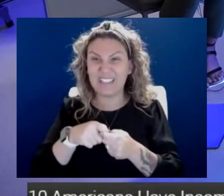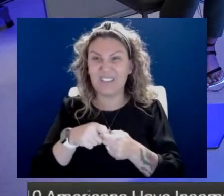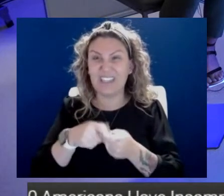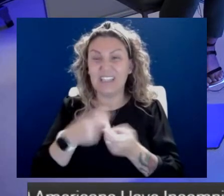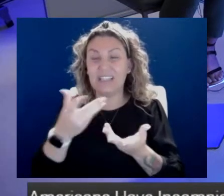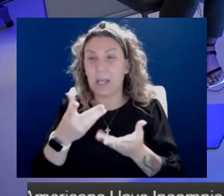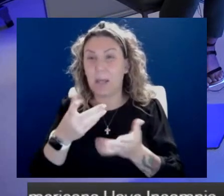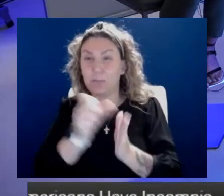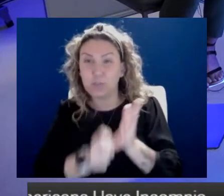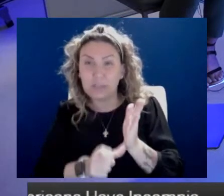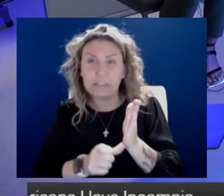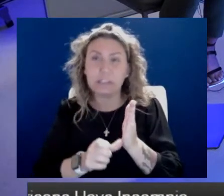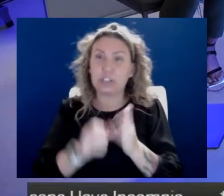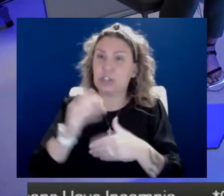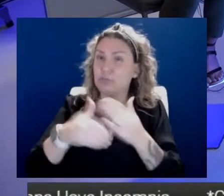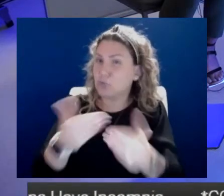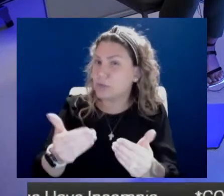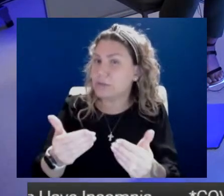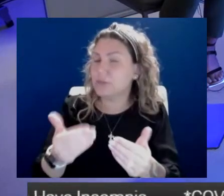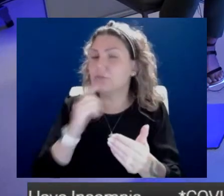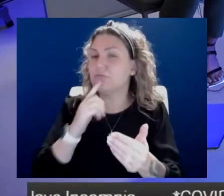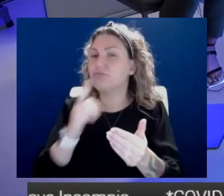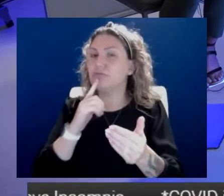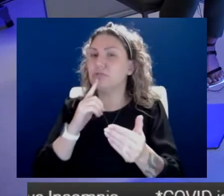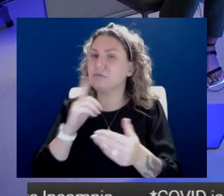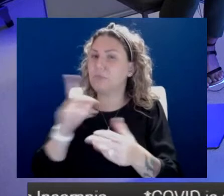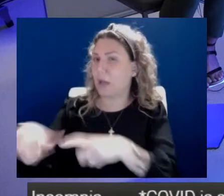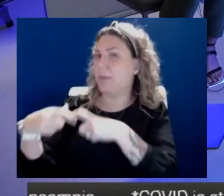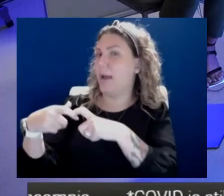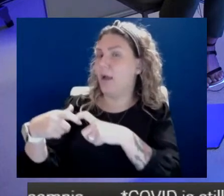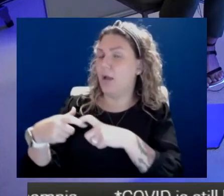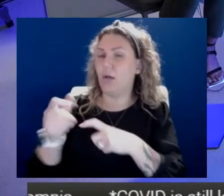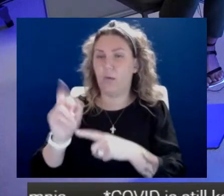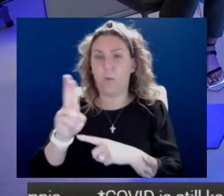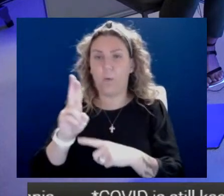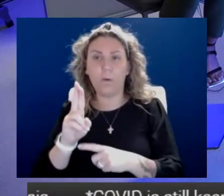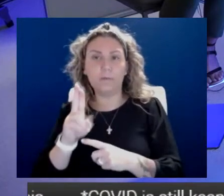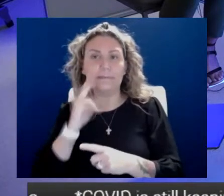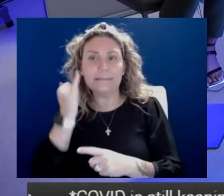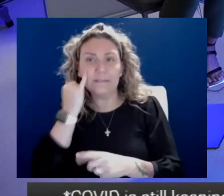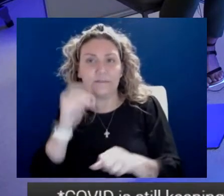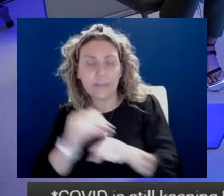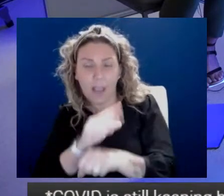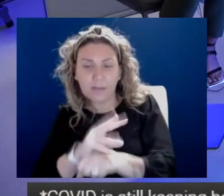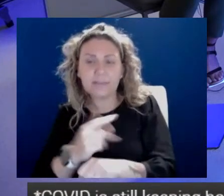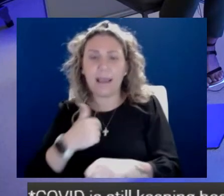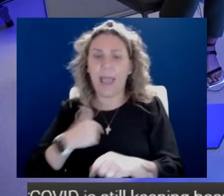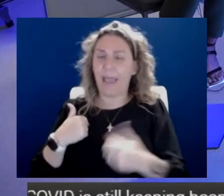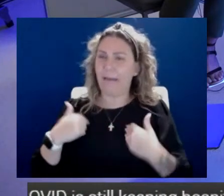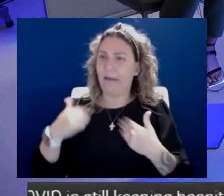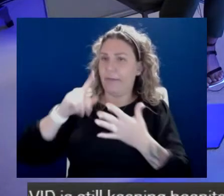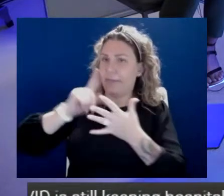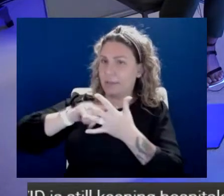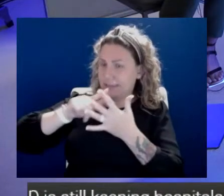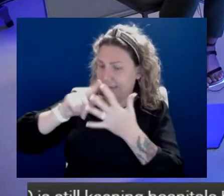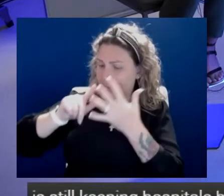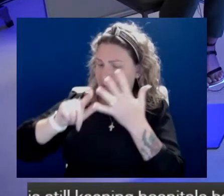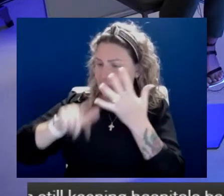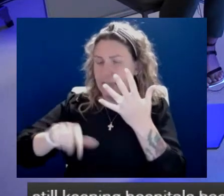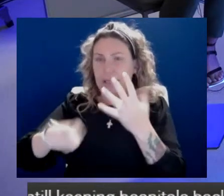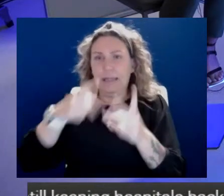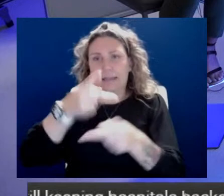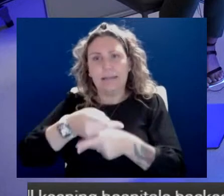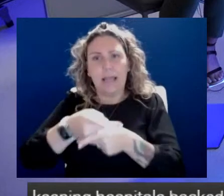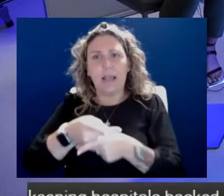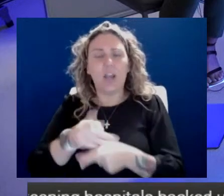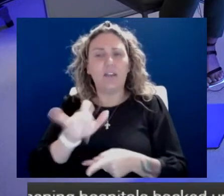held off, or does that start at the provider level? But if you were to be counseling somebody and they said, I have this, I need to get this taken care of, would that be something